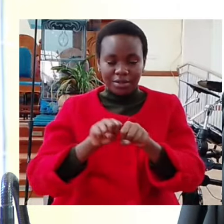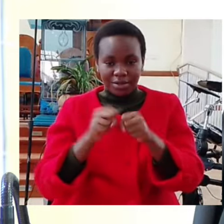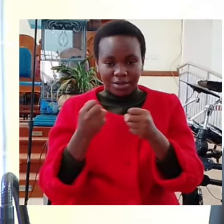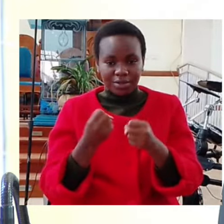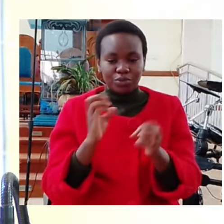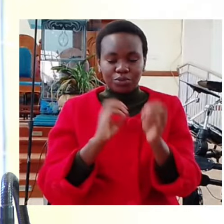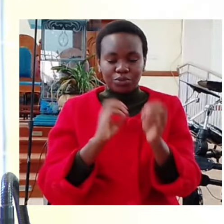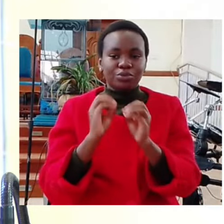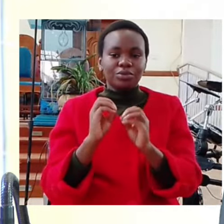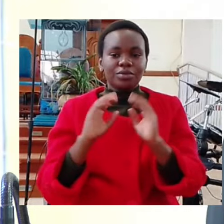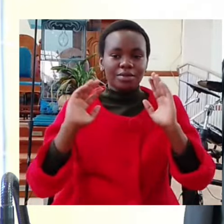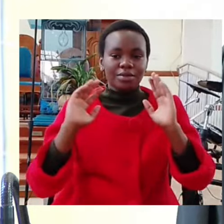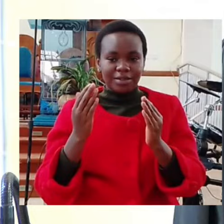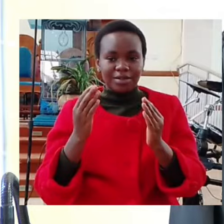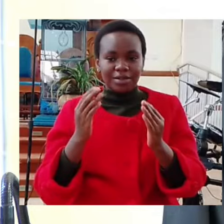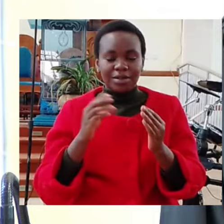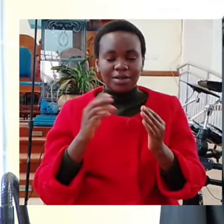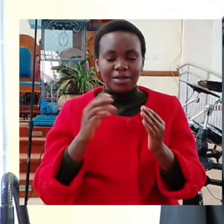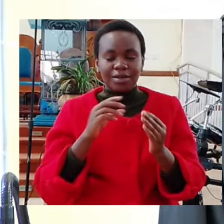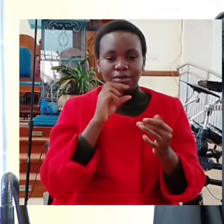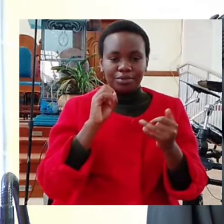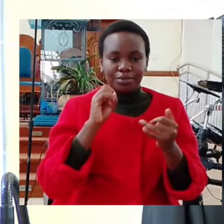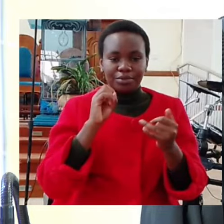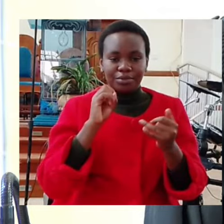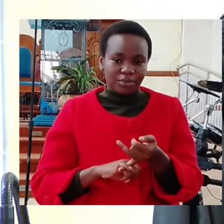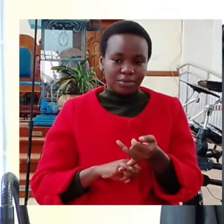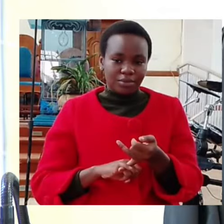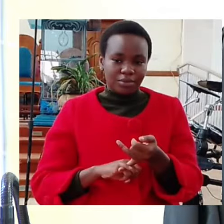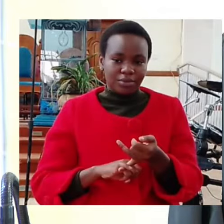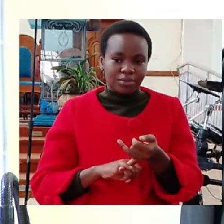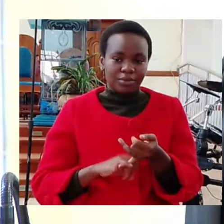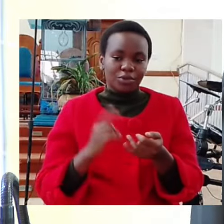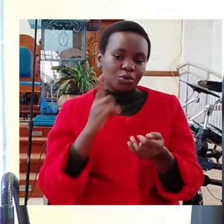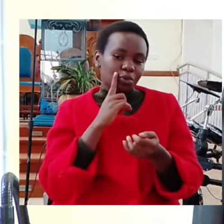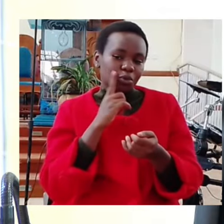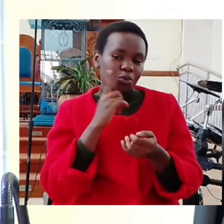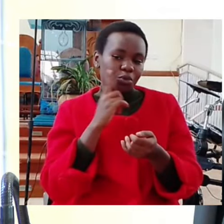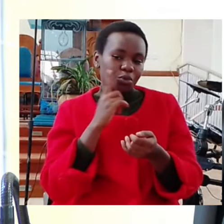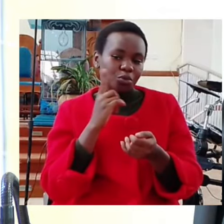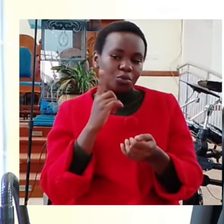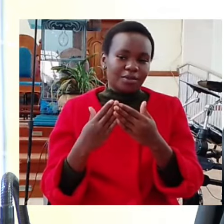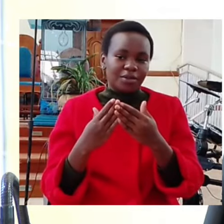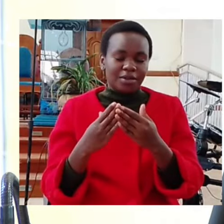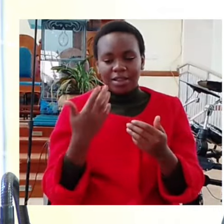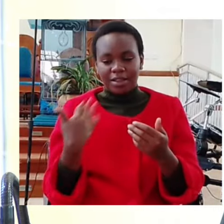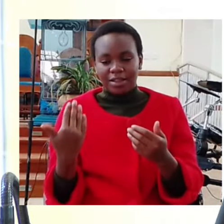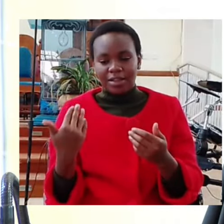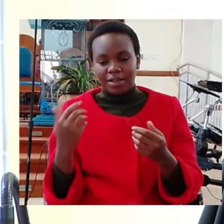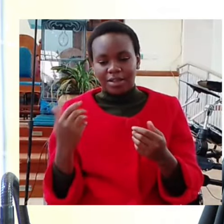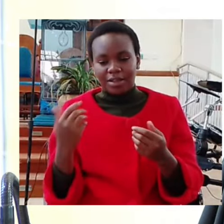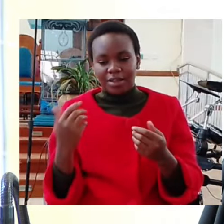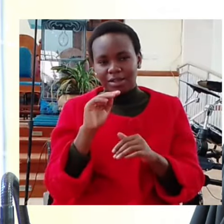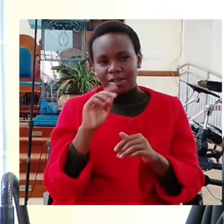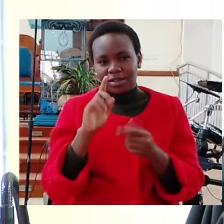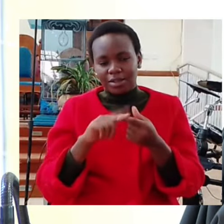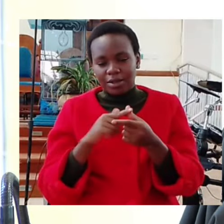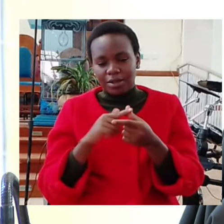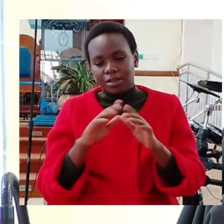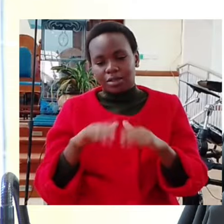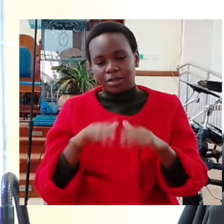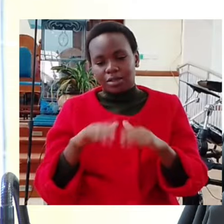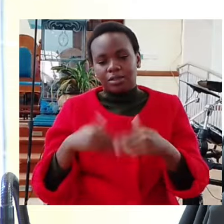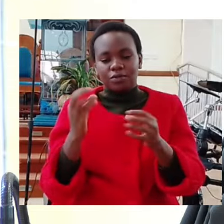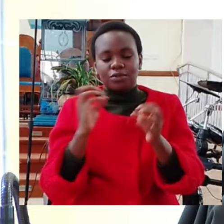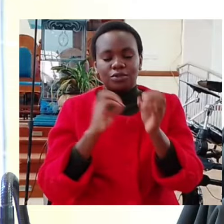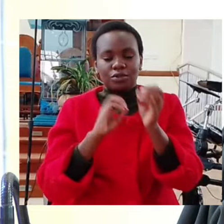Encourage your husbands. Ida ni arokete na kanyamu. Omodhi ya gaguka na kanyamu. Tika kumuria ni modhu uri wadha shigana. Mwere thank you